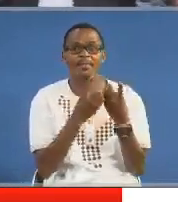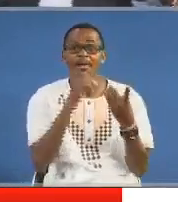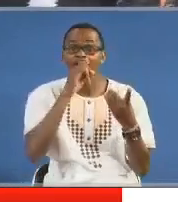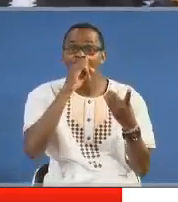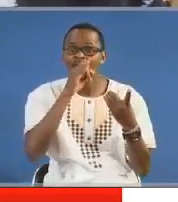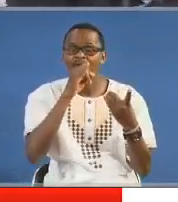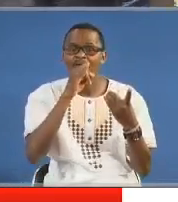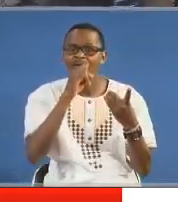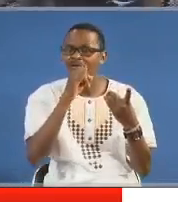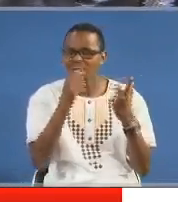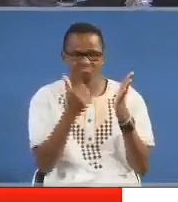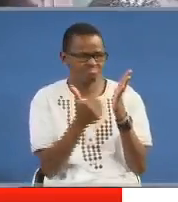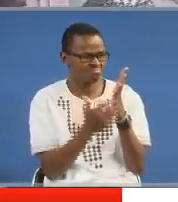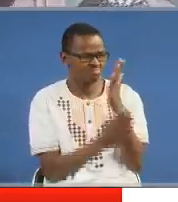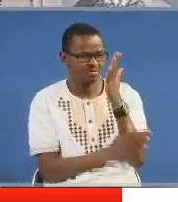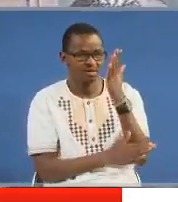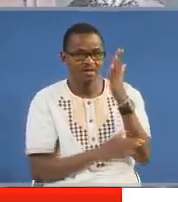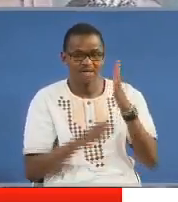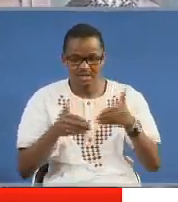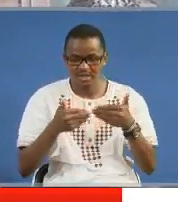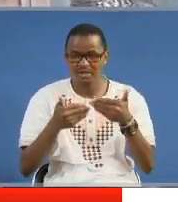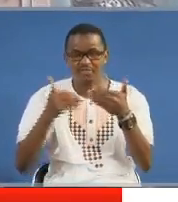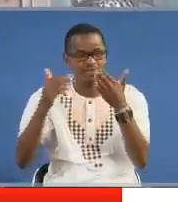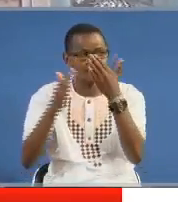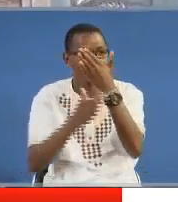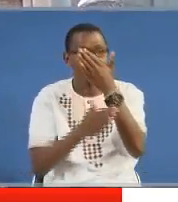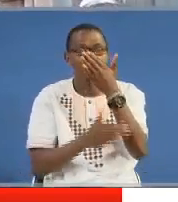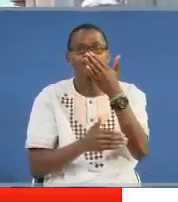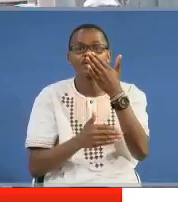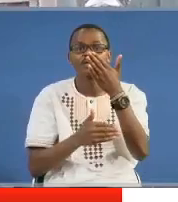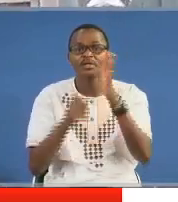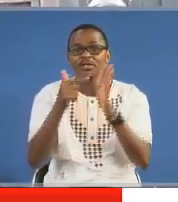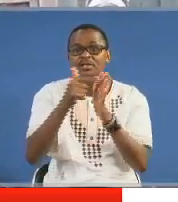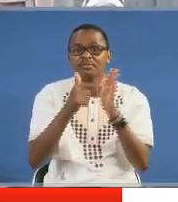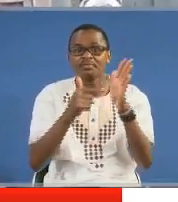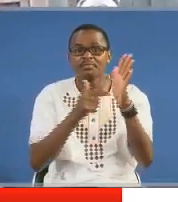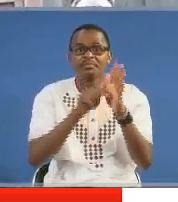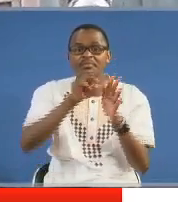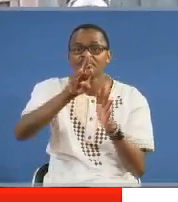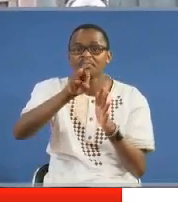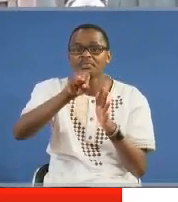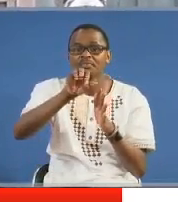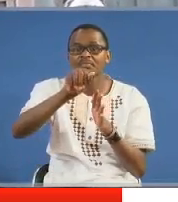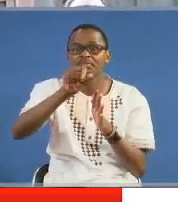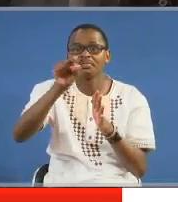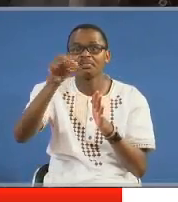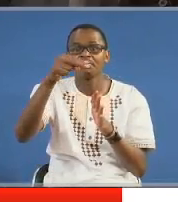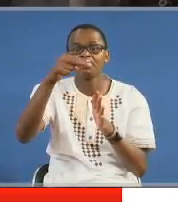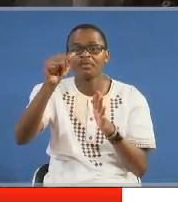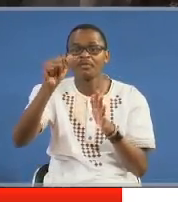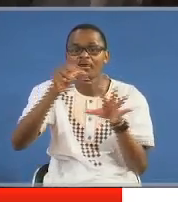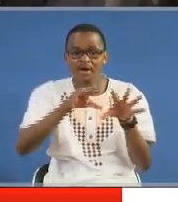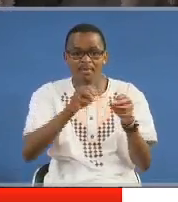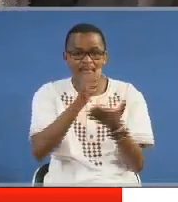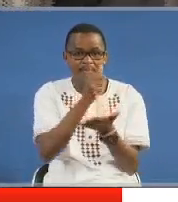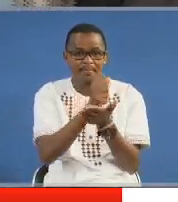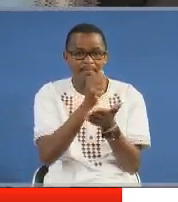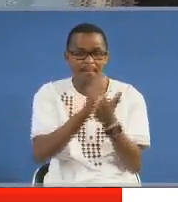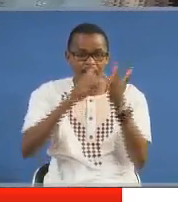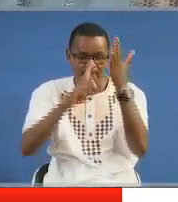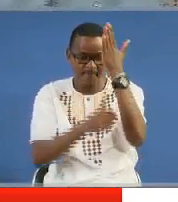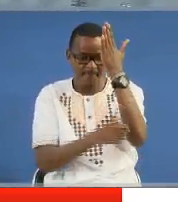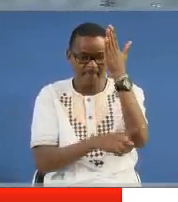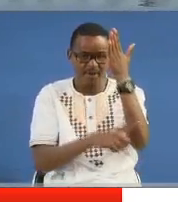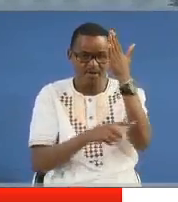in a deplorable state, rendering standards redundant, stating that Magoha must first clean his office and punish